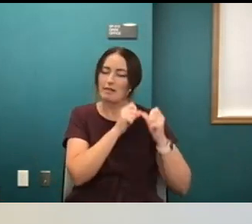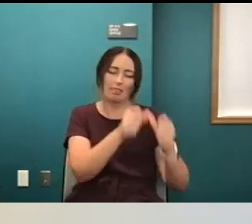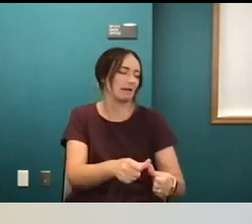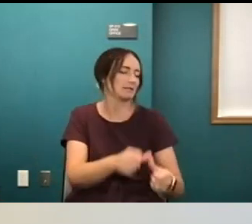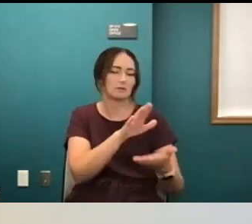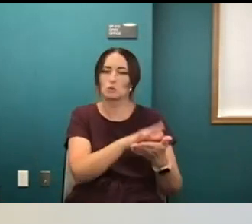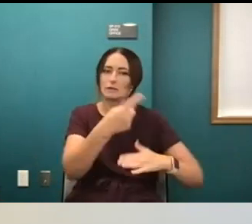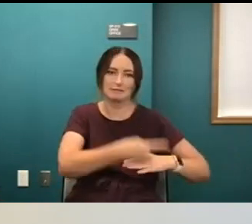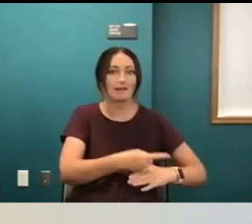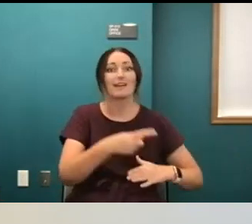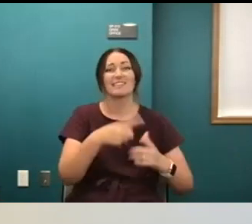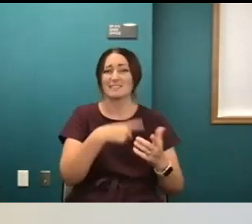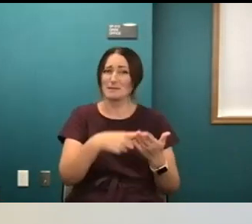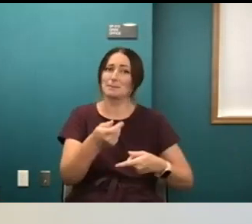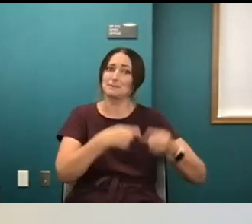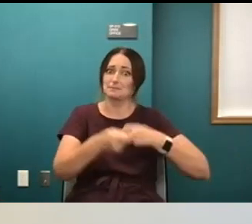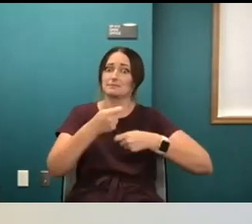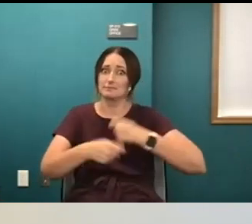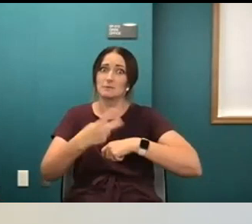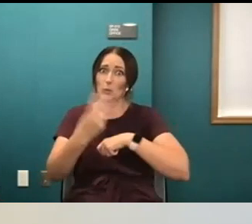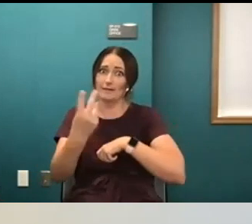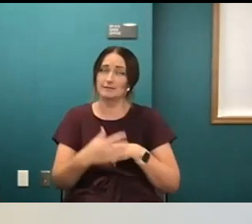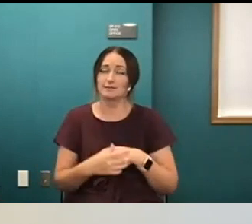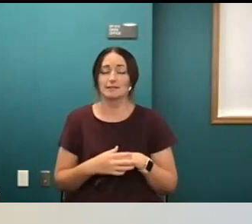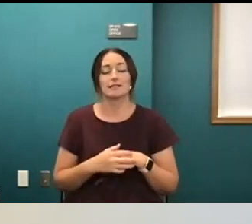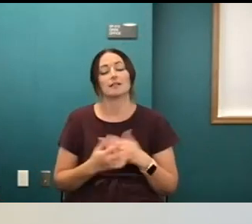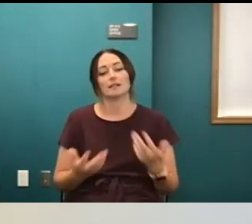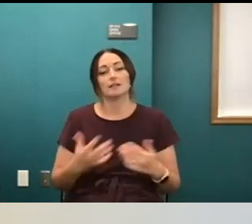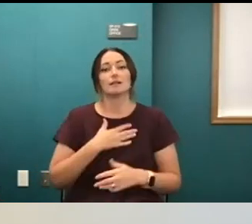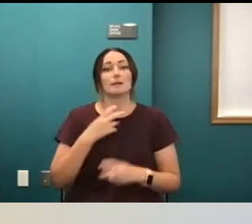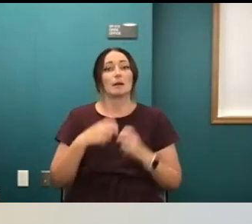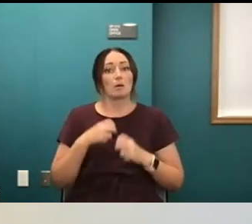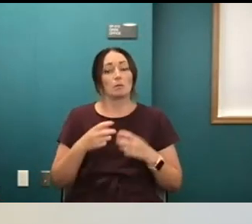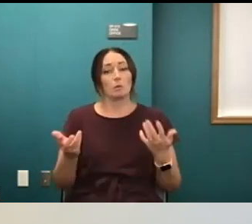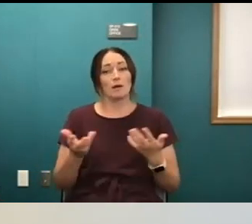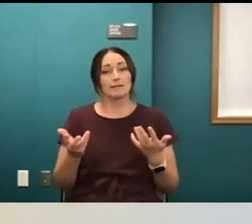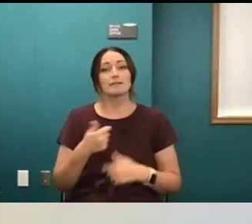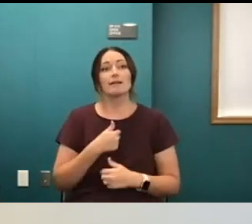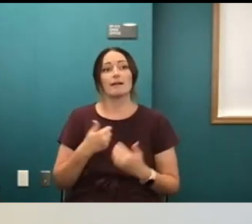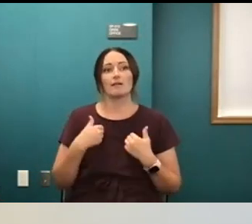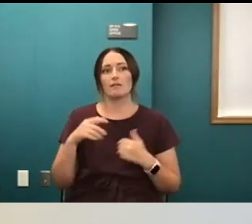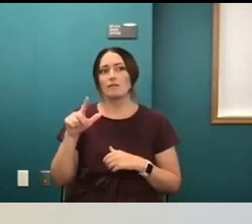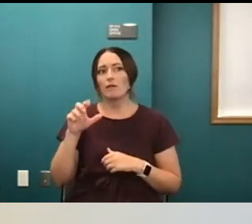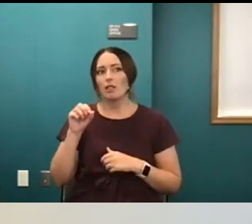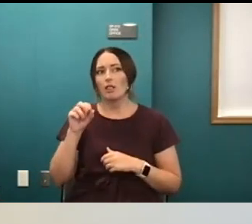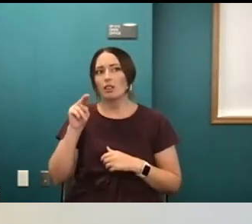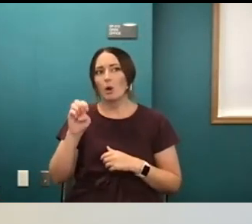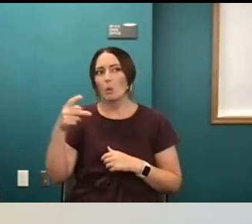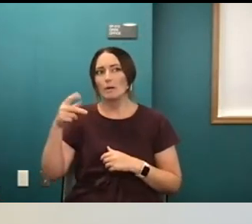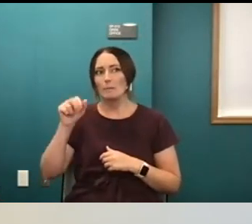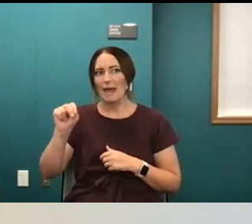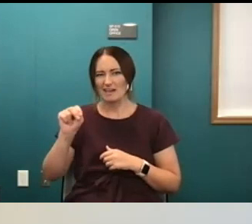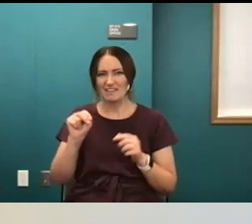Yes, sometimes swap them out twice a day. But my issue is I have loaned him my little attachment between